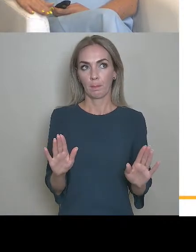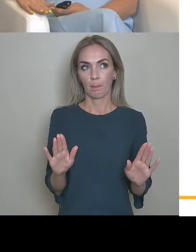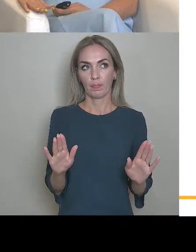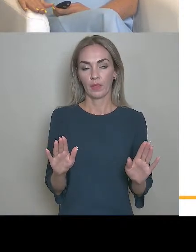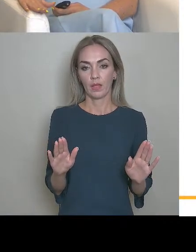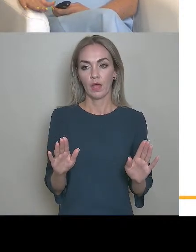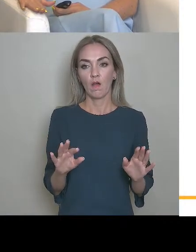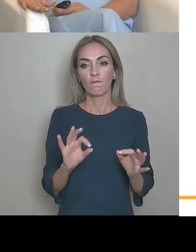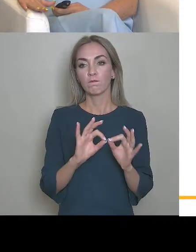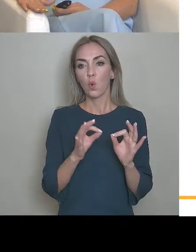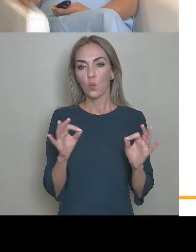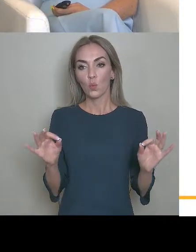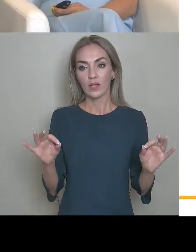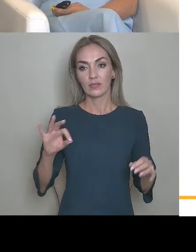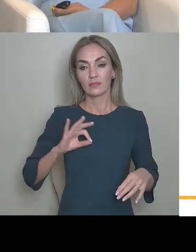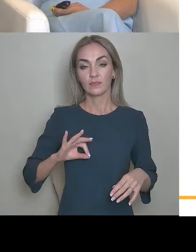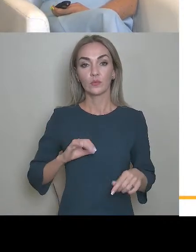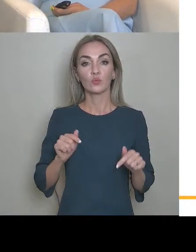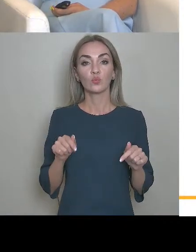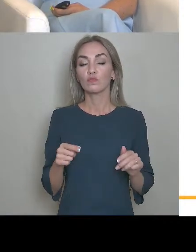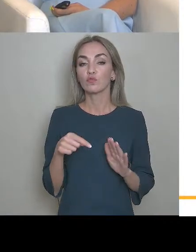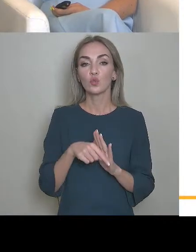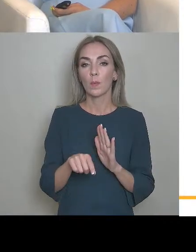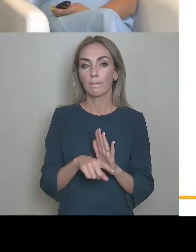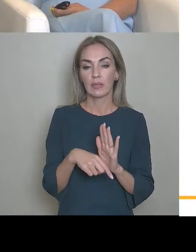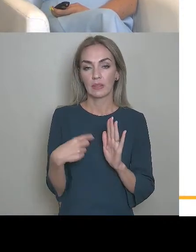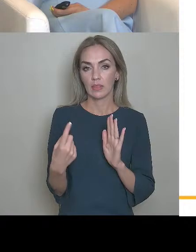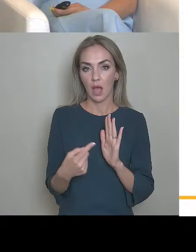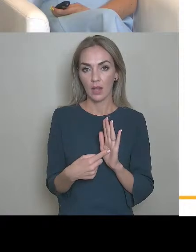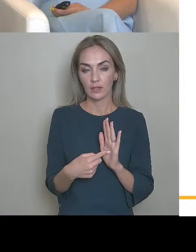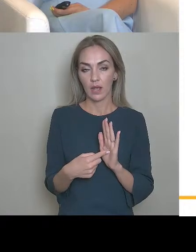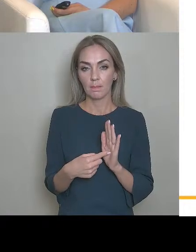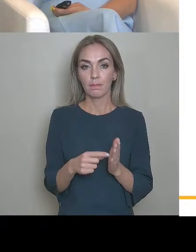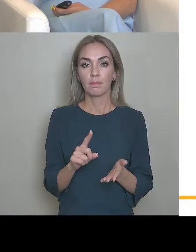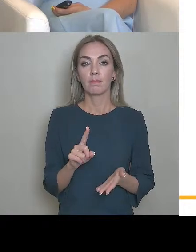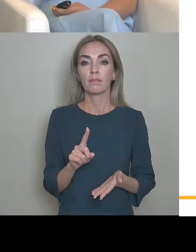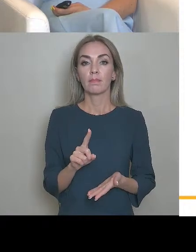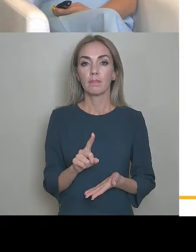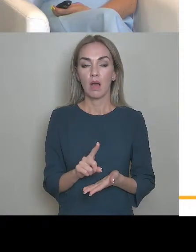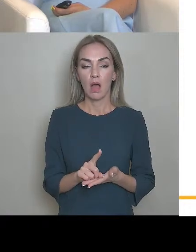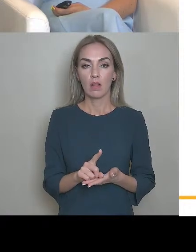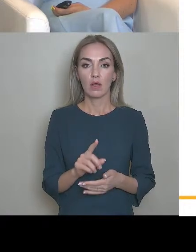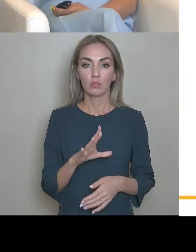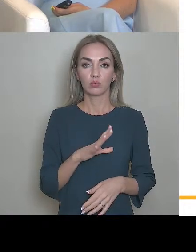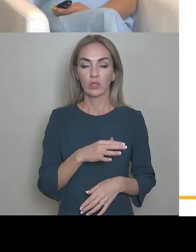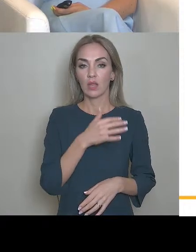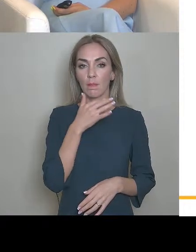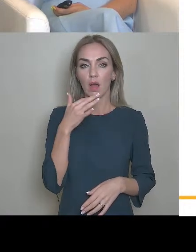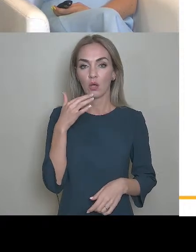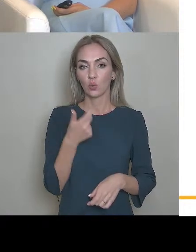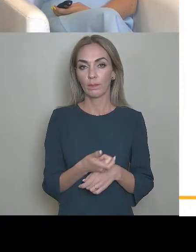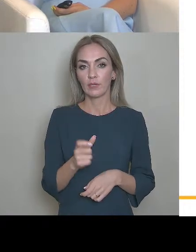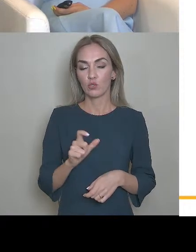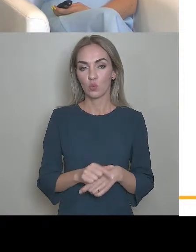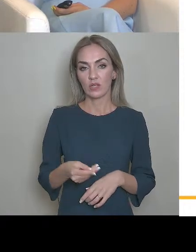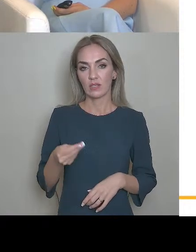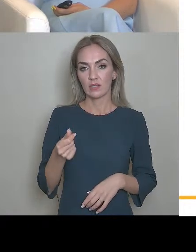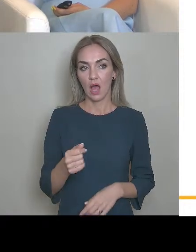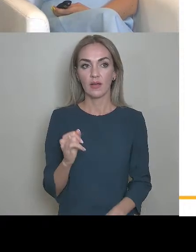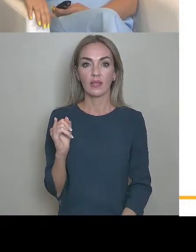formula? Well, this formula has always been applied, but the question here is the deposit